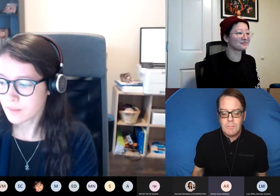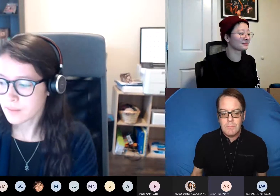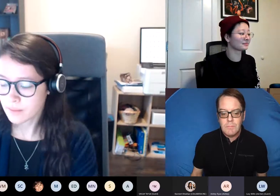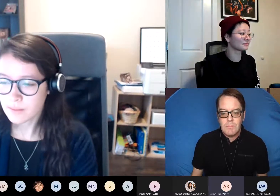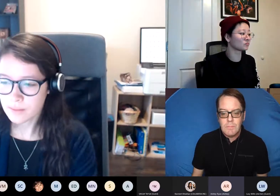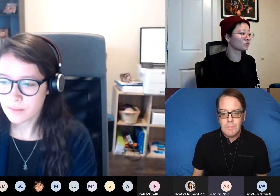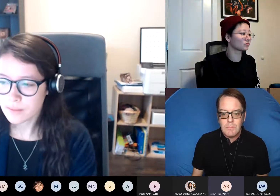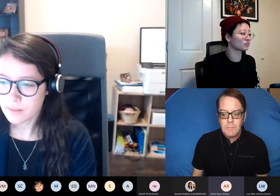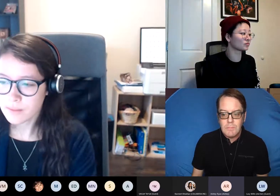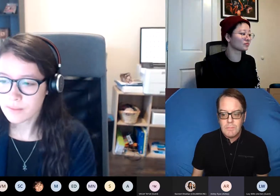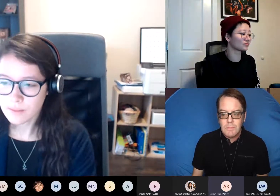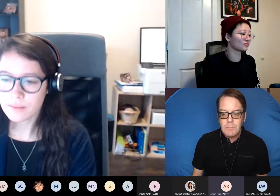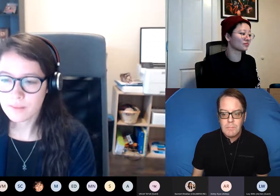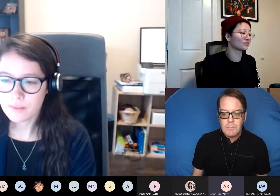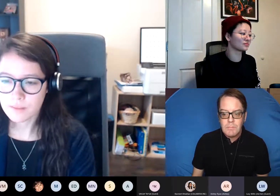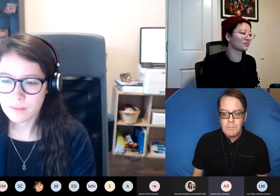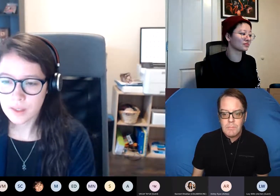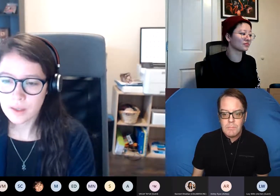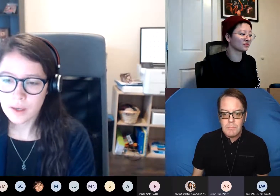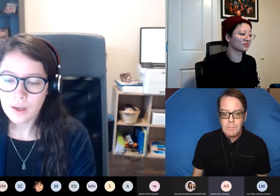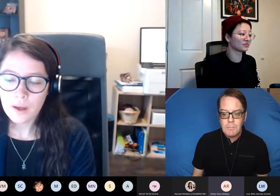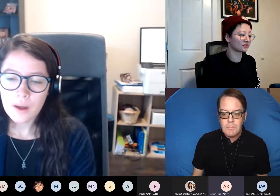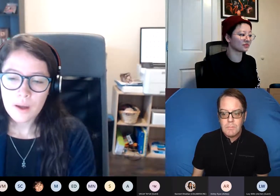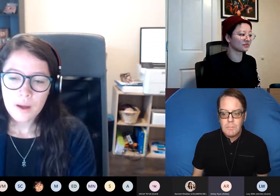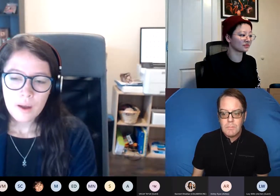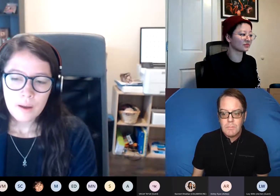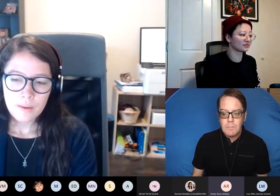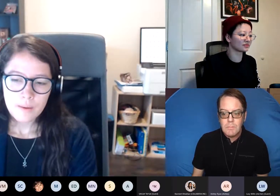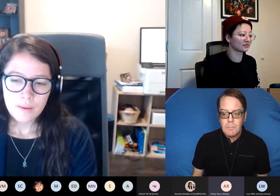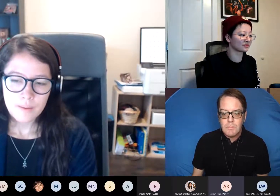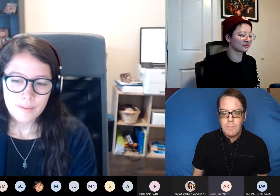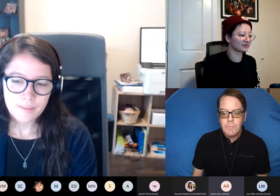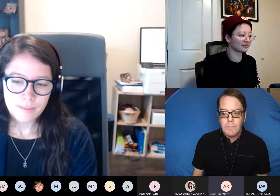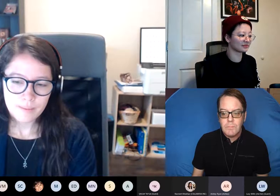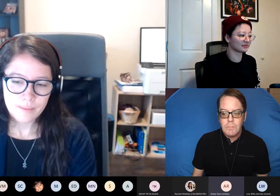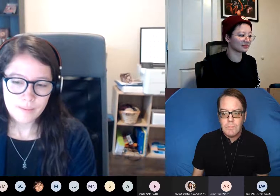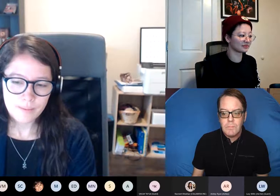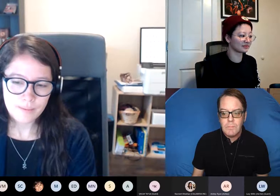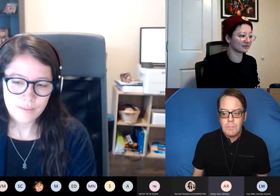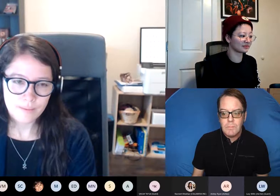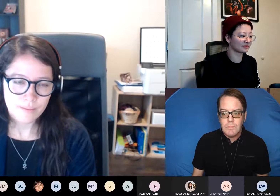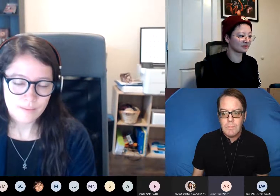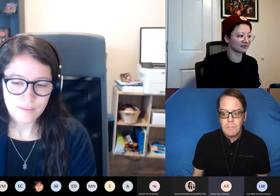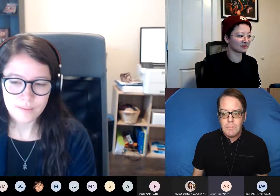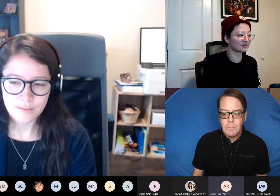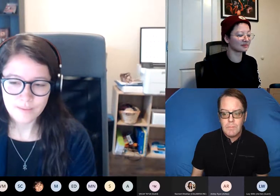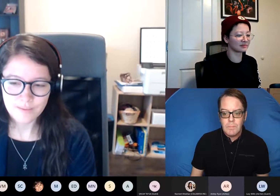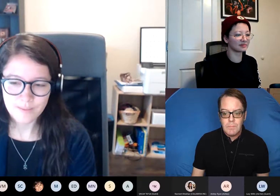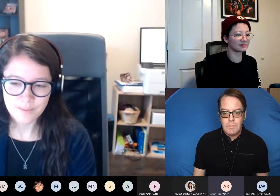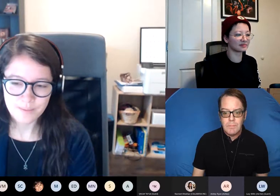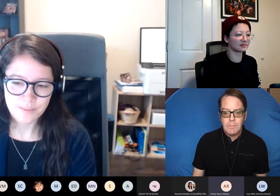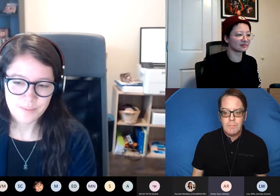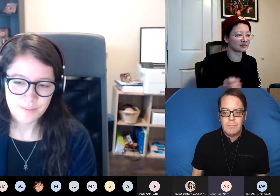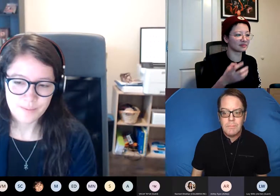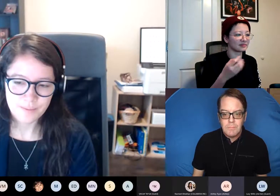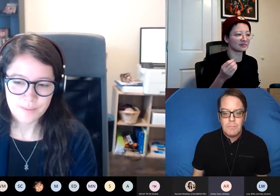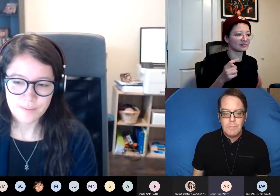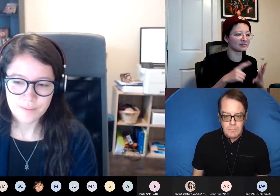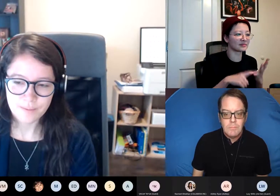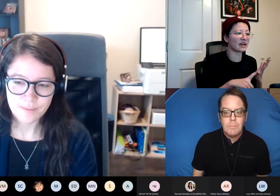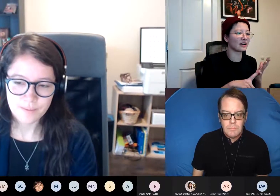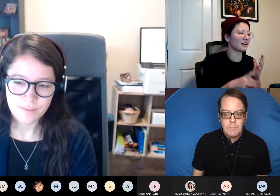get this person's attention? Feel free to try and get our attention rather than trying to speak to those around us about